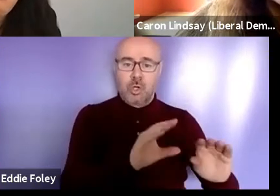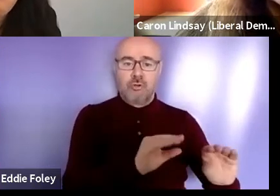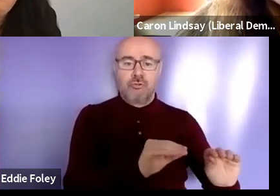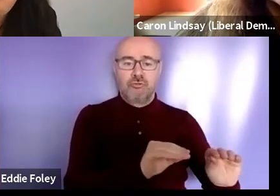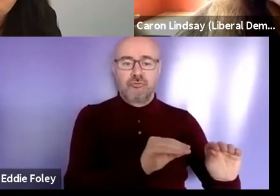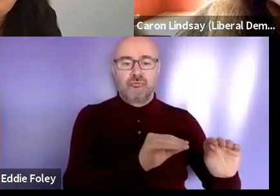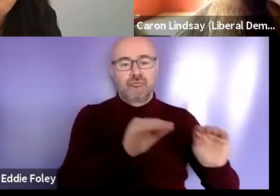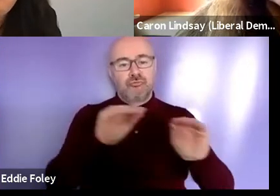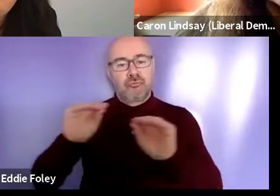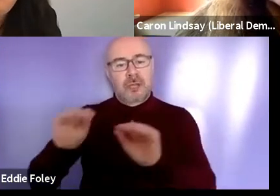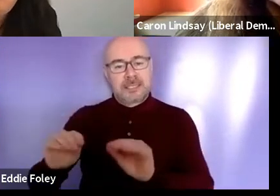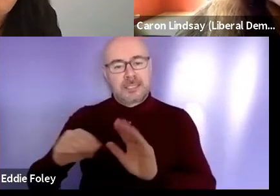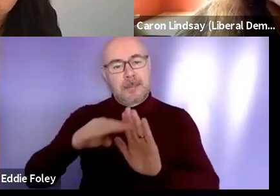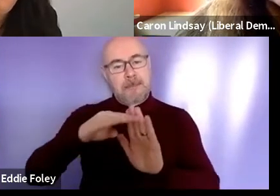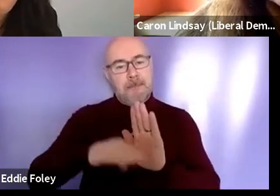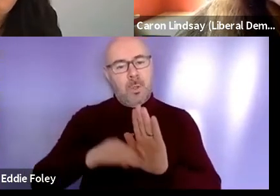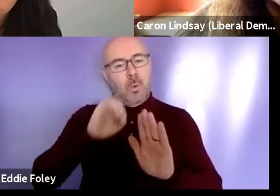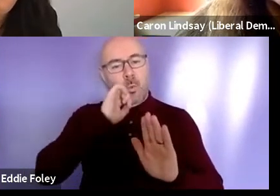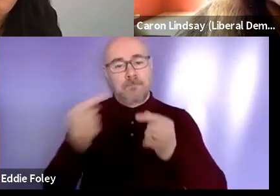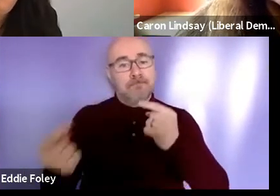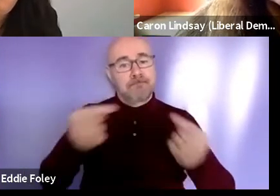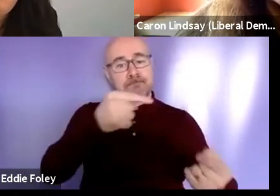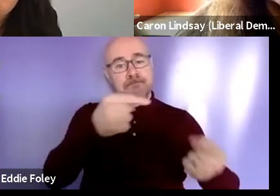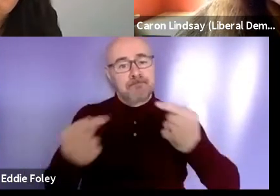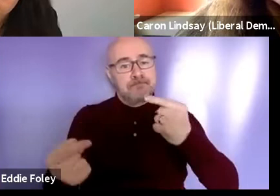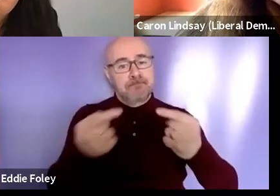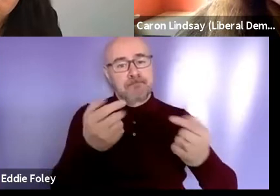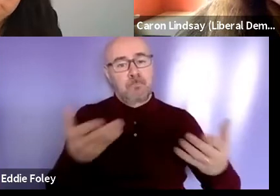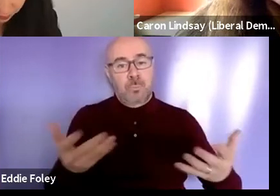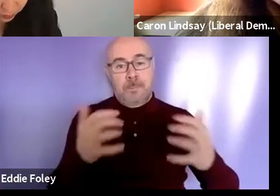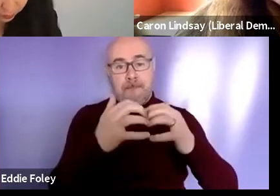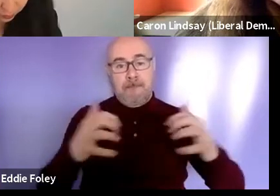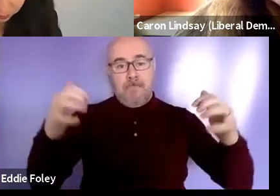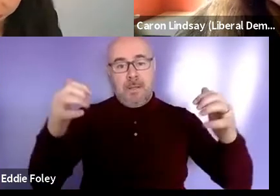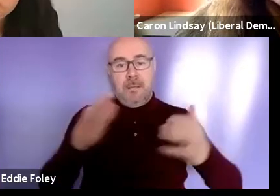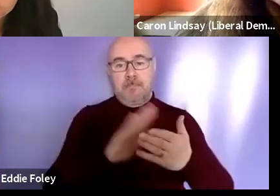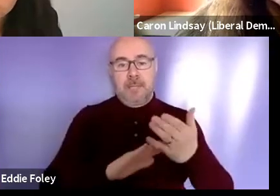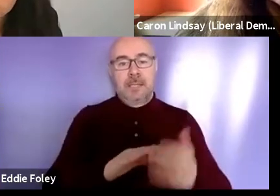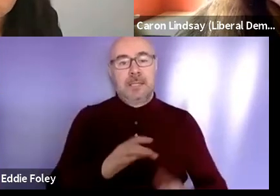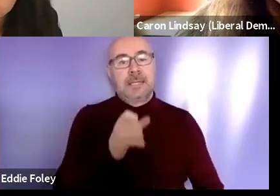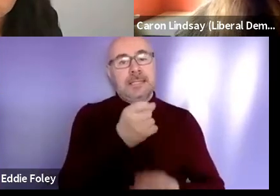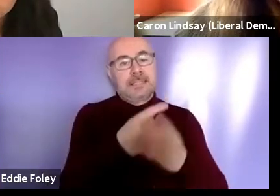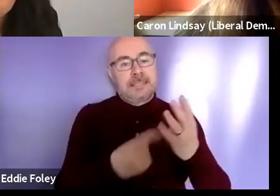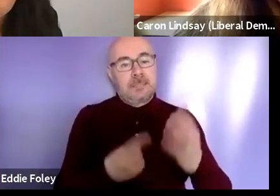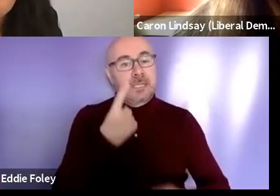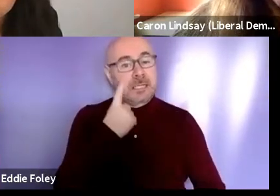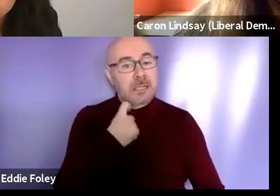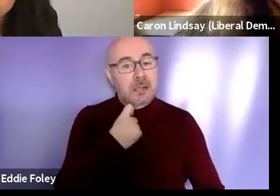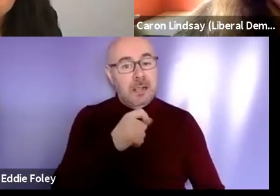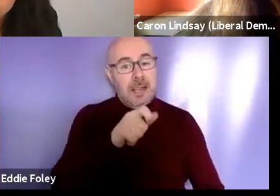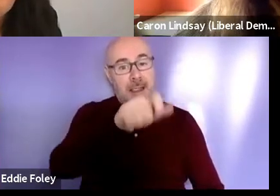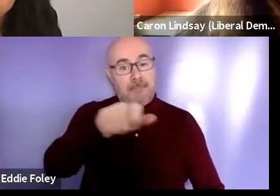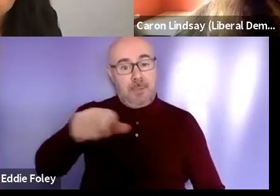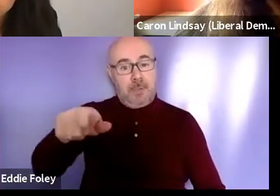it's going to be debated in the new Parliament, I think, giving a legal right of all disabled young people to a transition plan. Yeah.